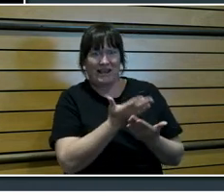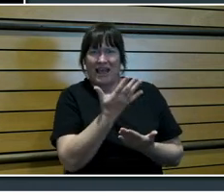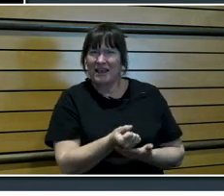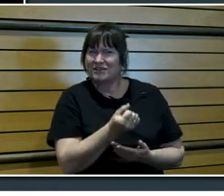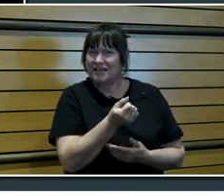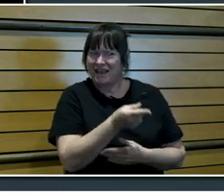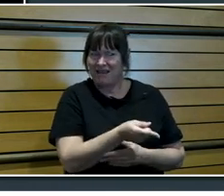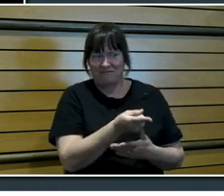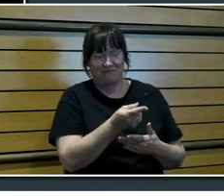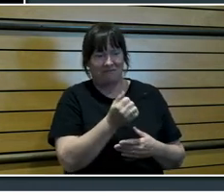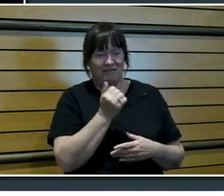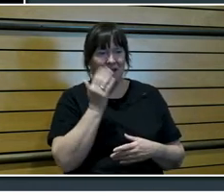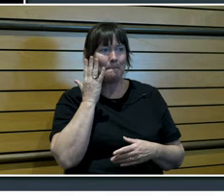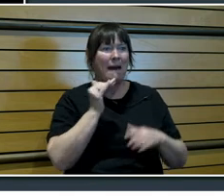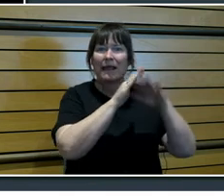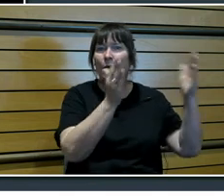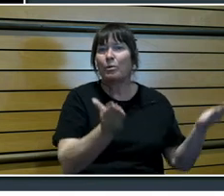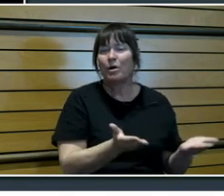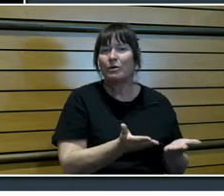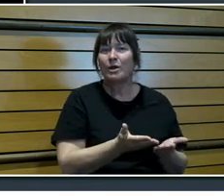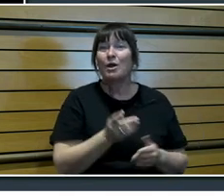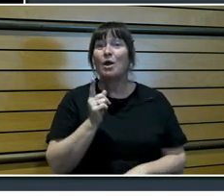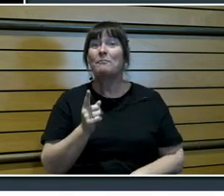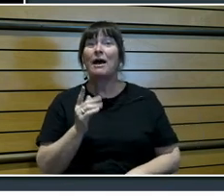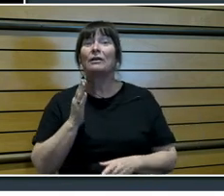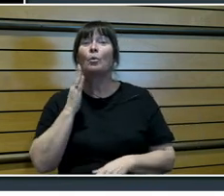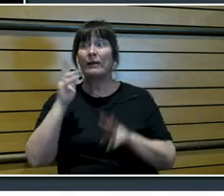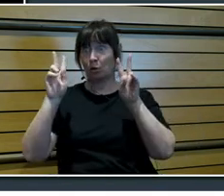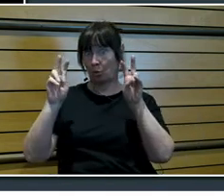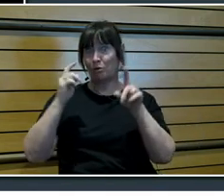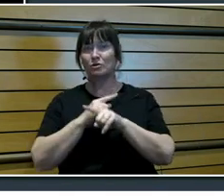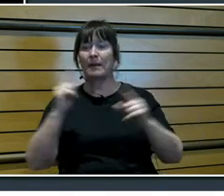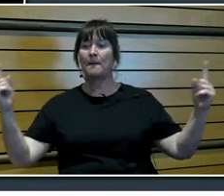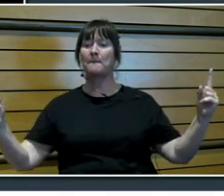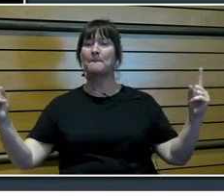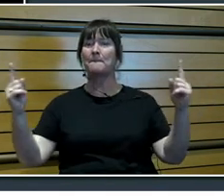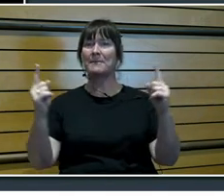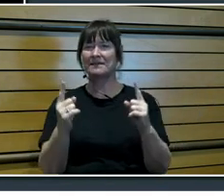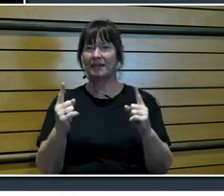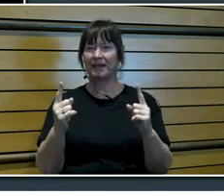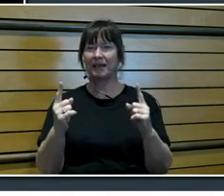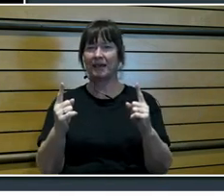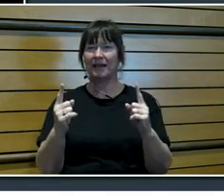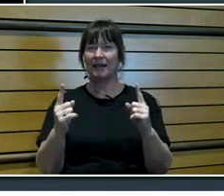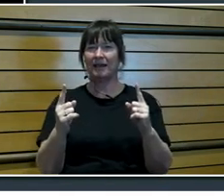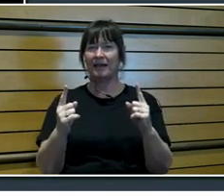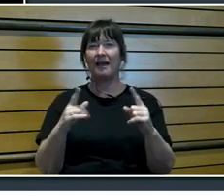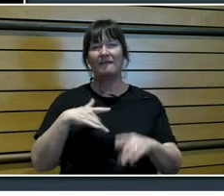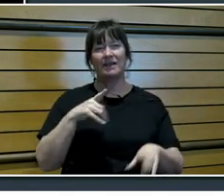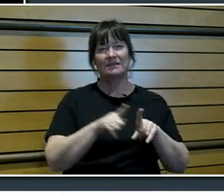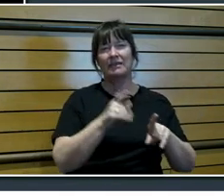But in terms of meeting you there, I've put it in the context of the council